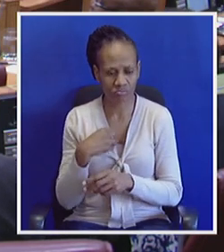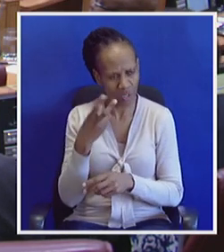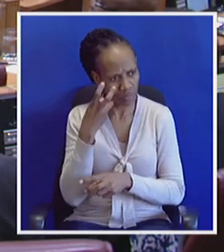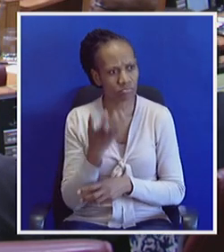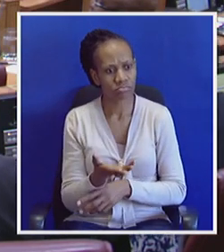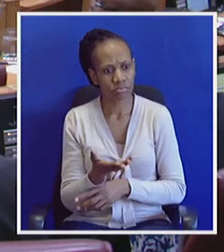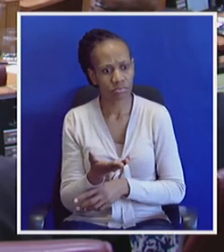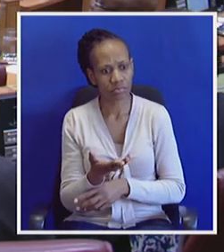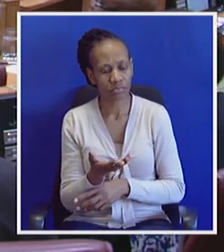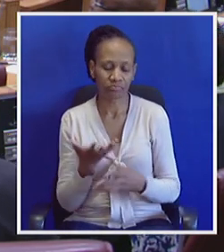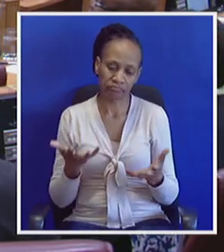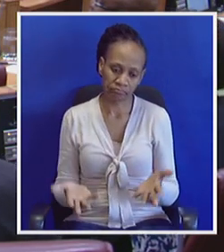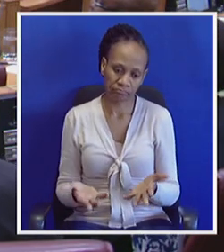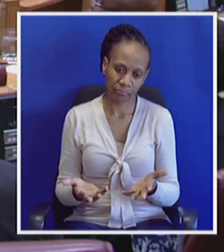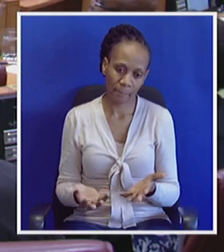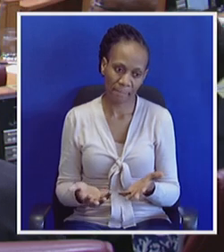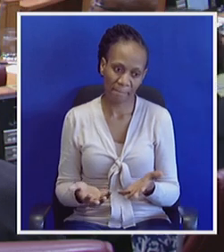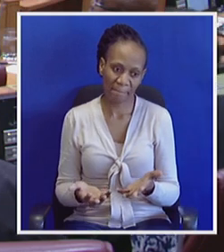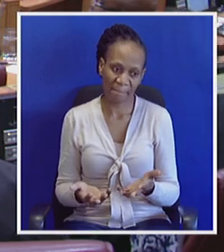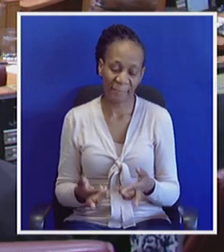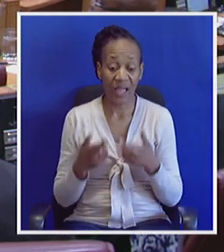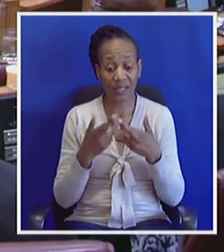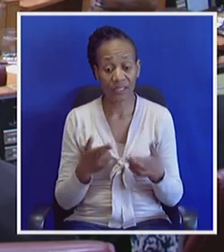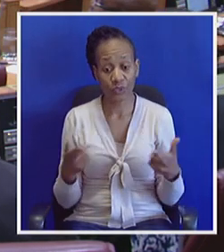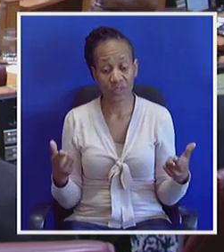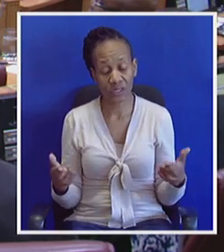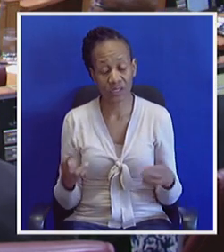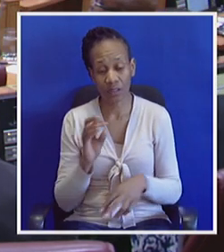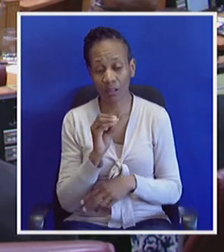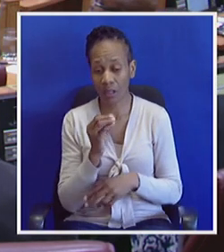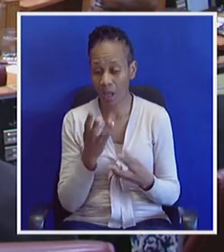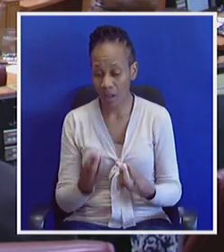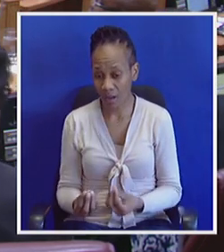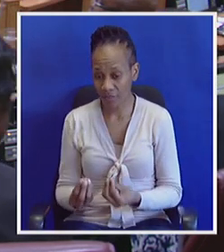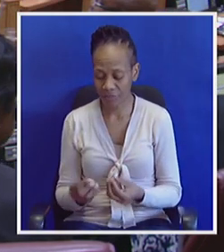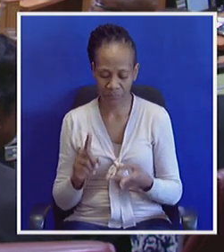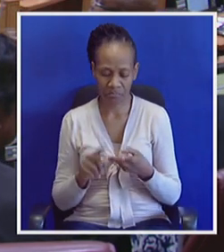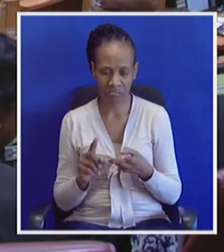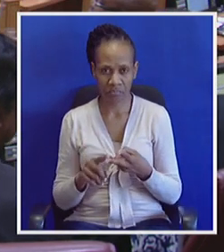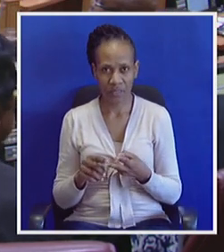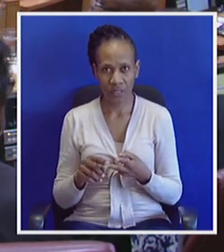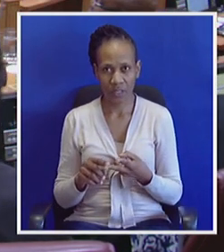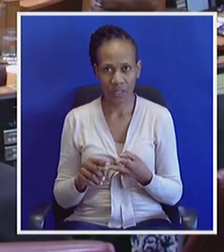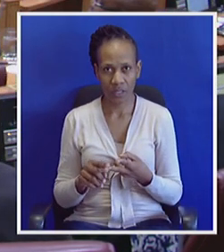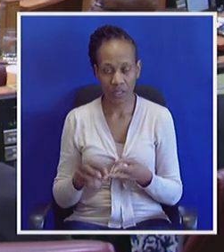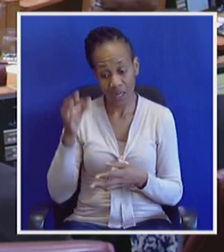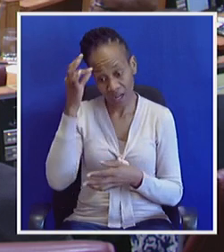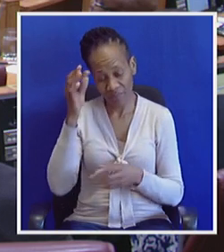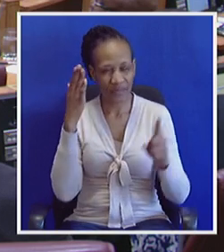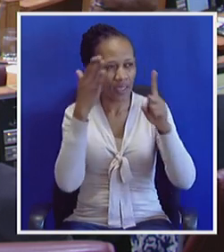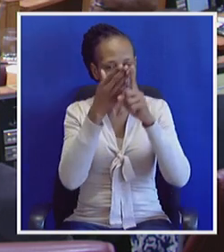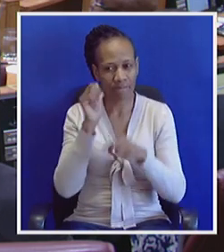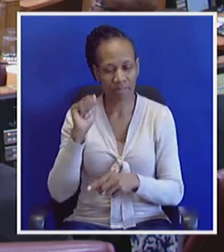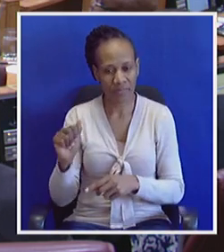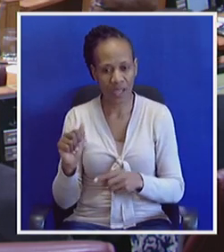and given the amount of material resource, and in the context of government priority of job creation